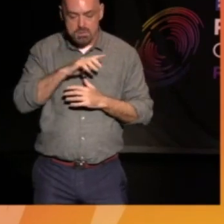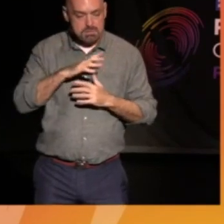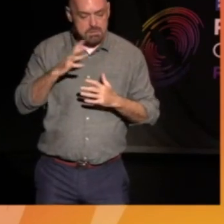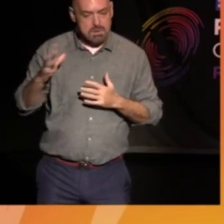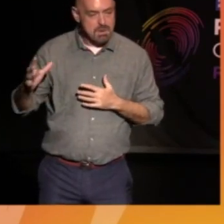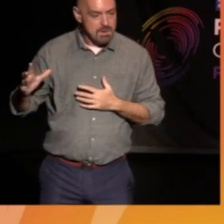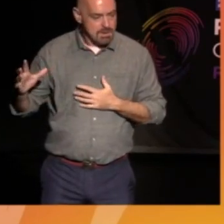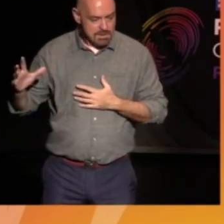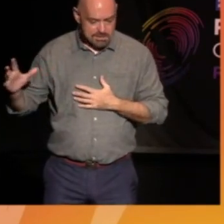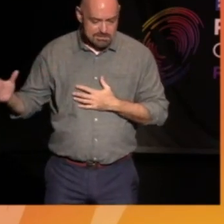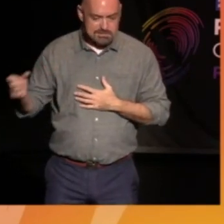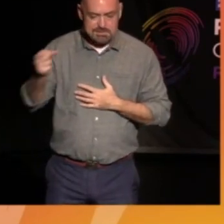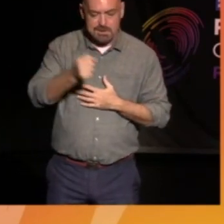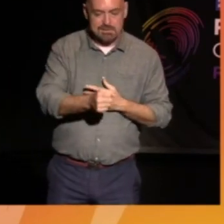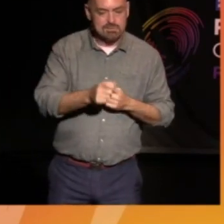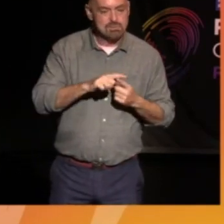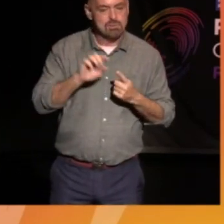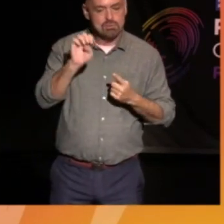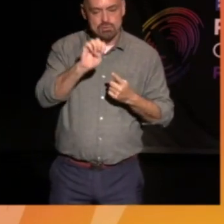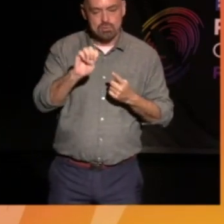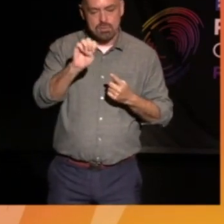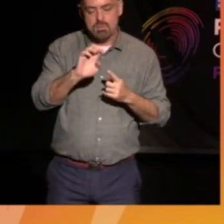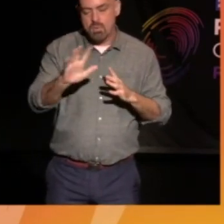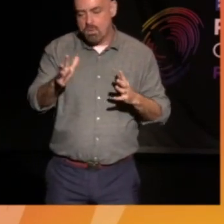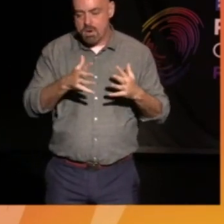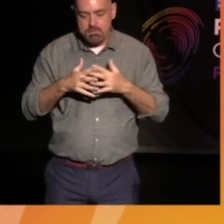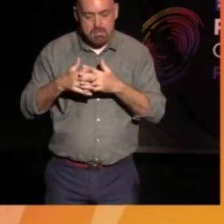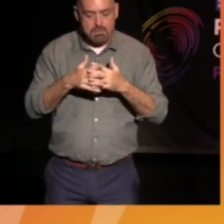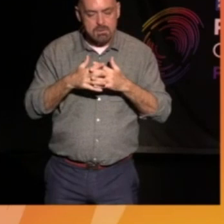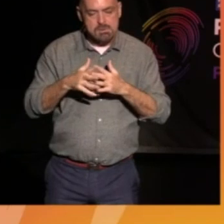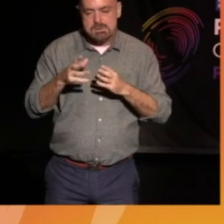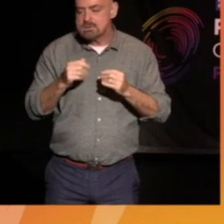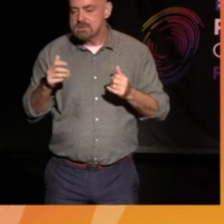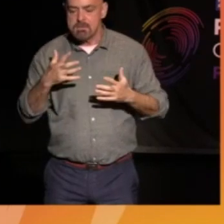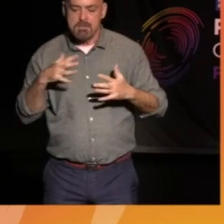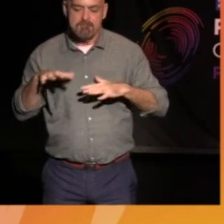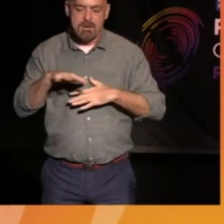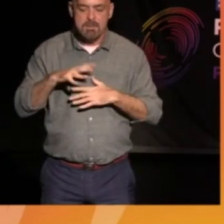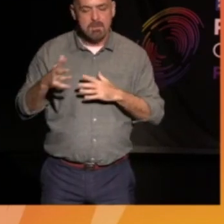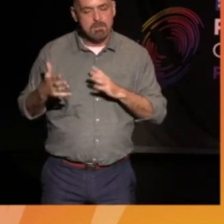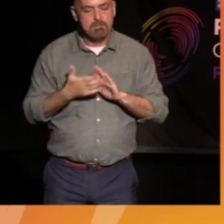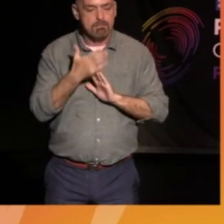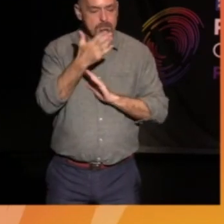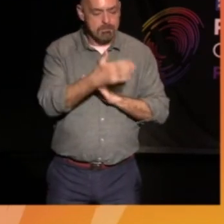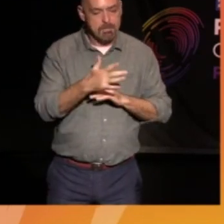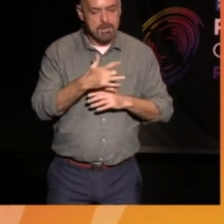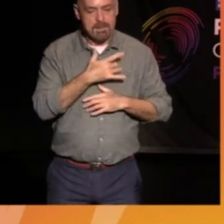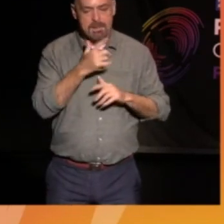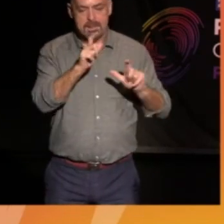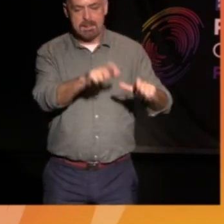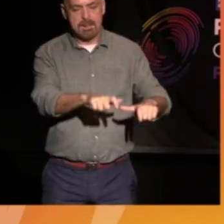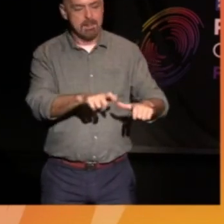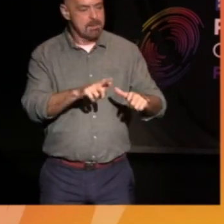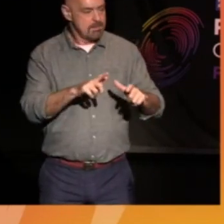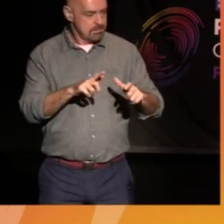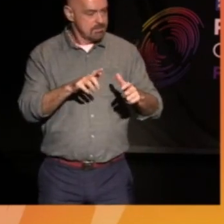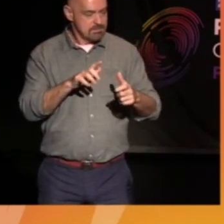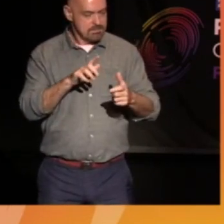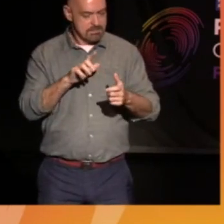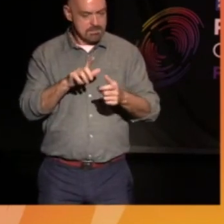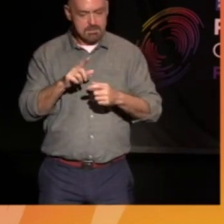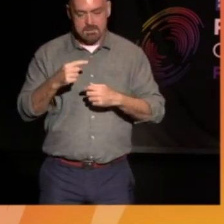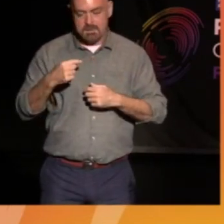to Europe or America by some families, and then they live there. As Kinshu mentioned, the case